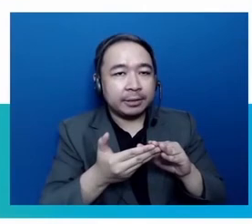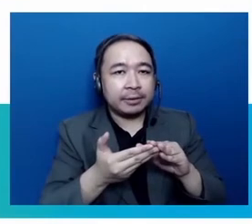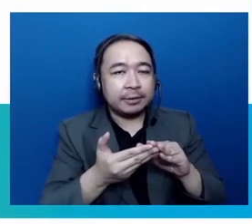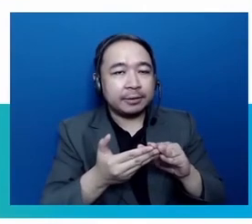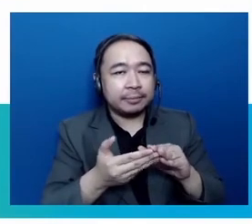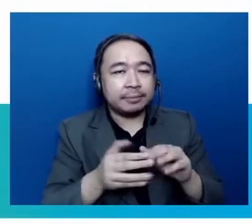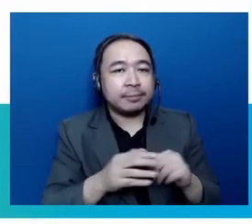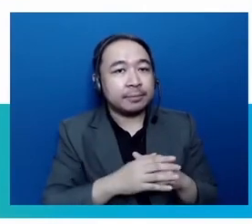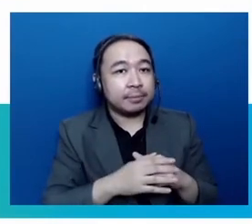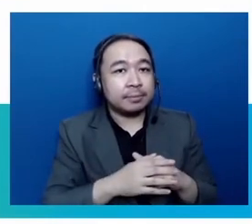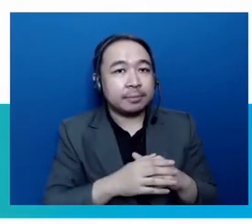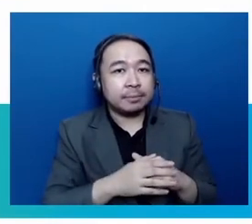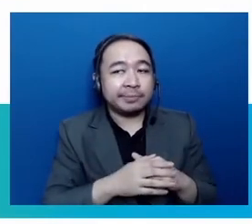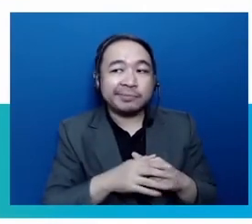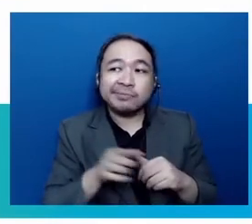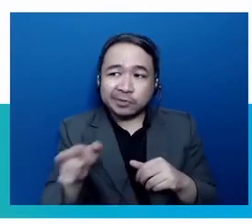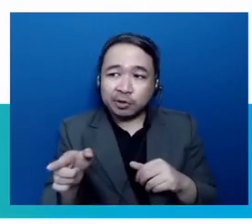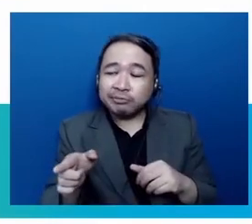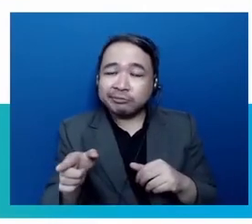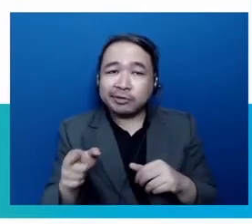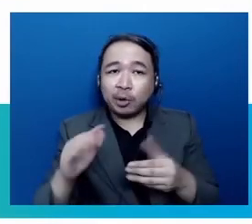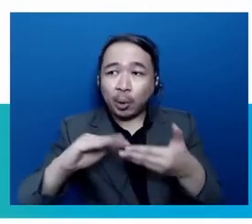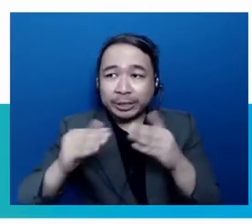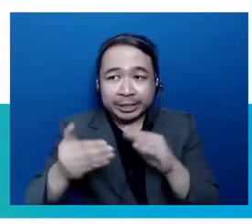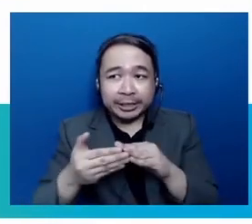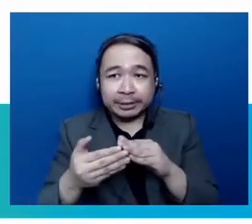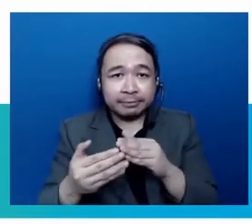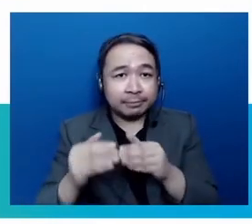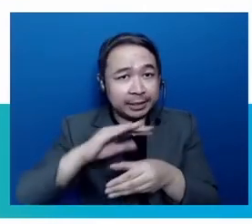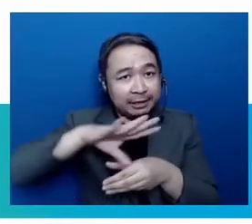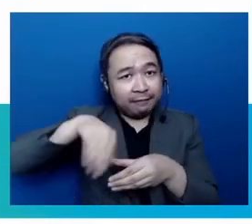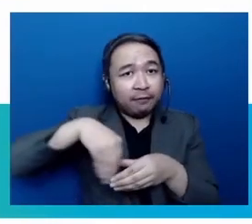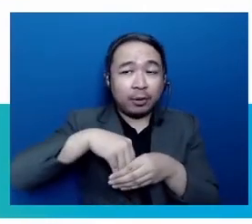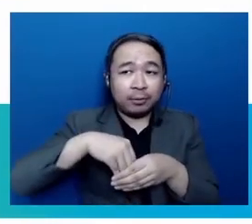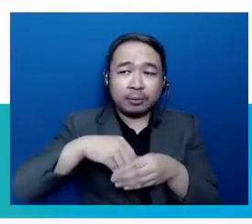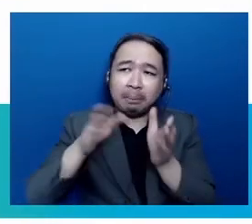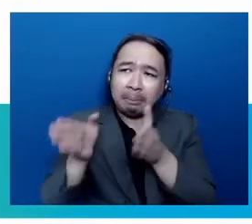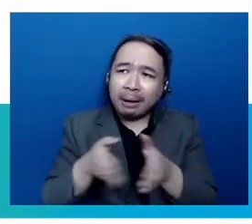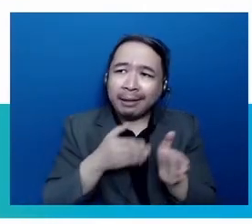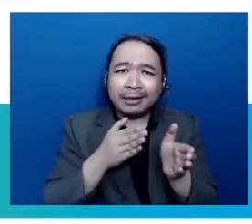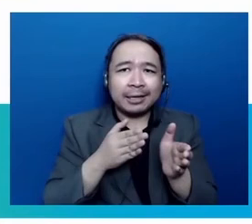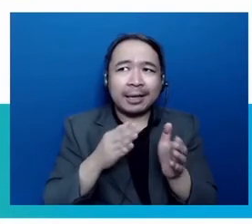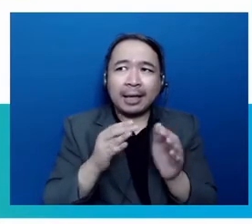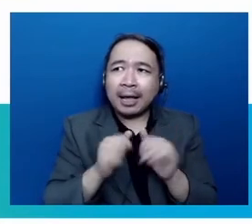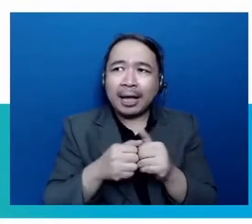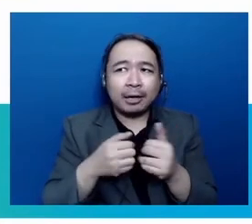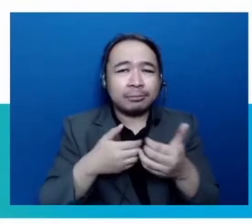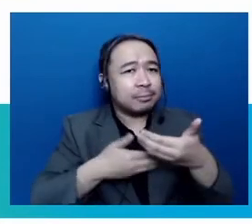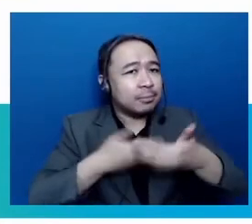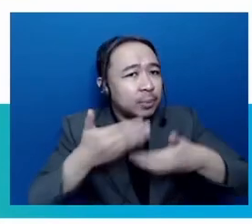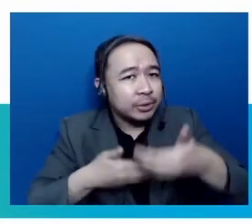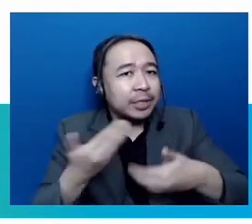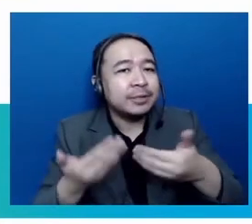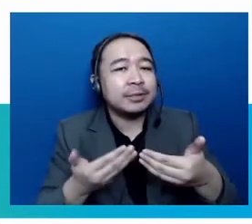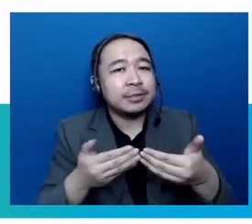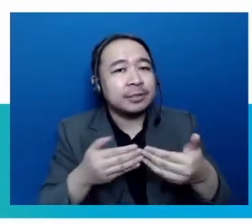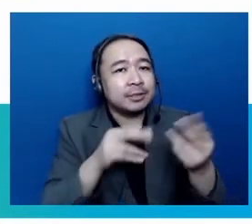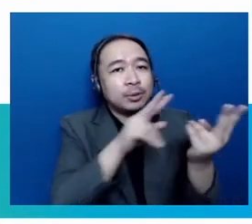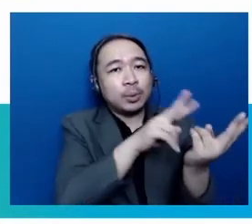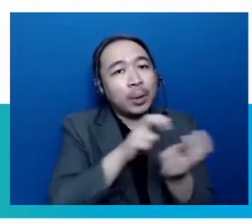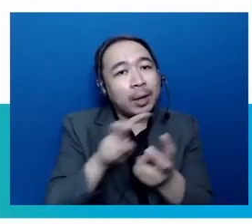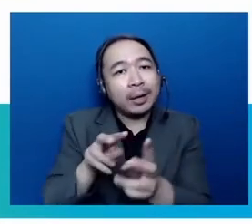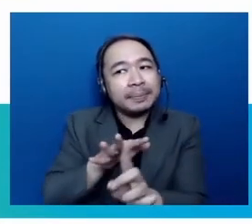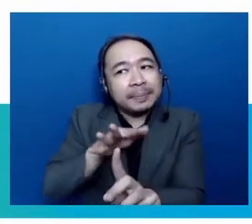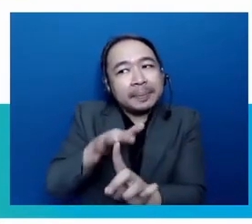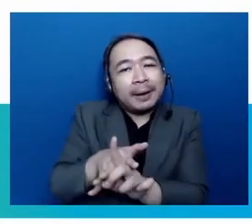are part of the design as well as in the implementation. There